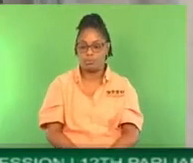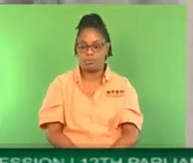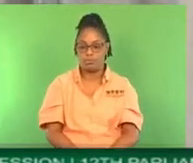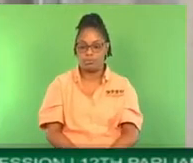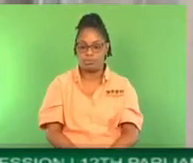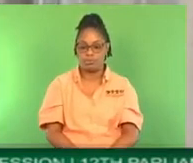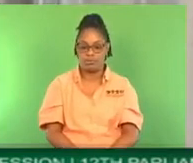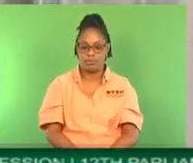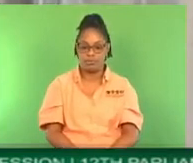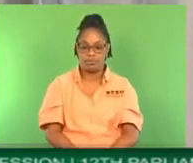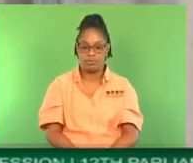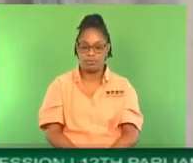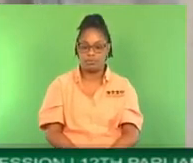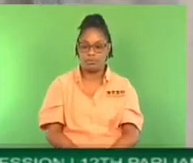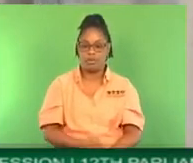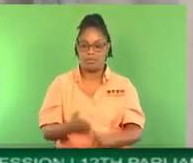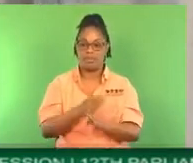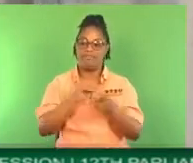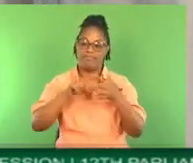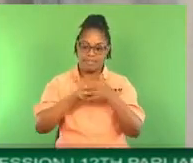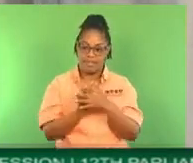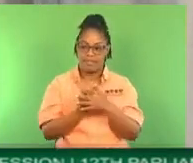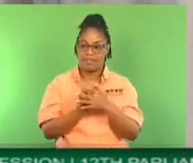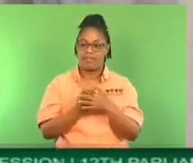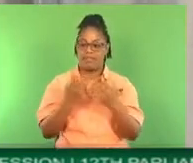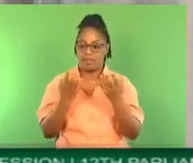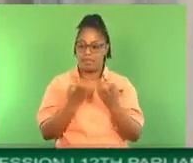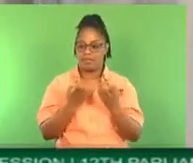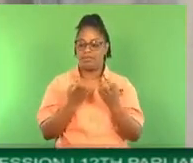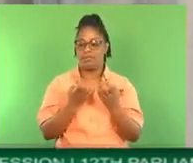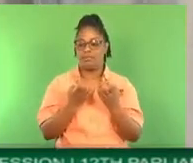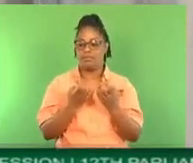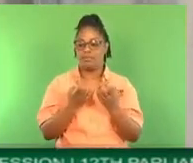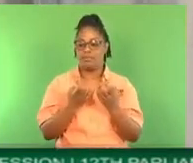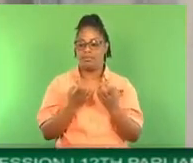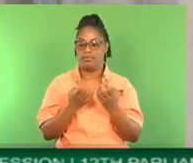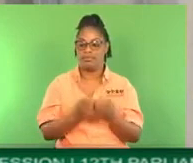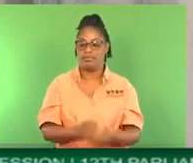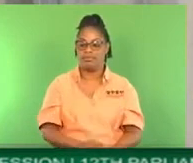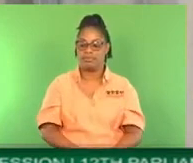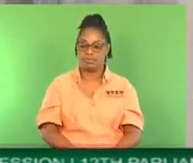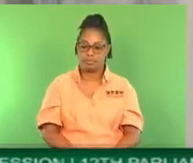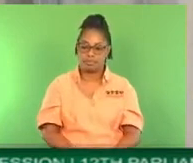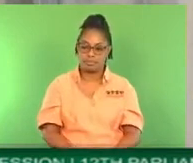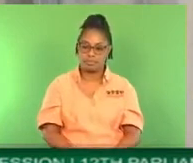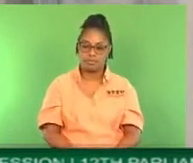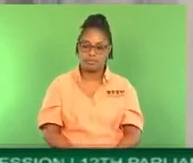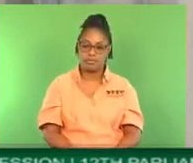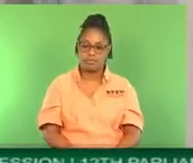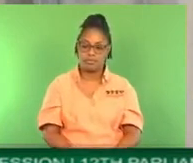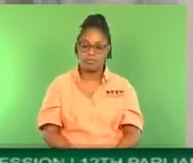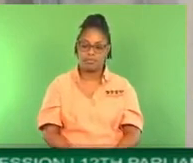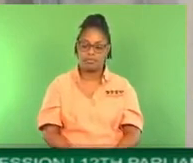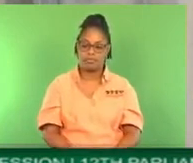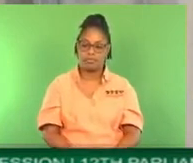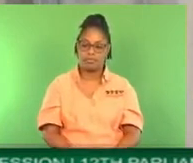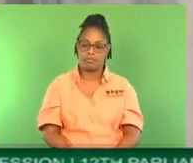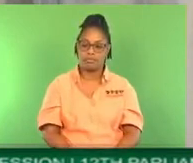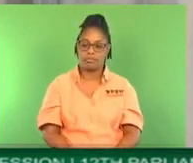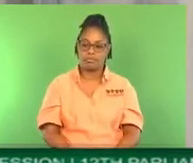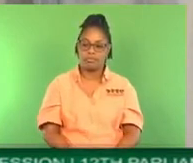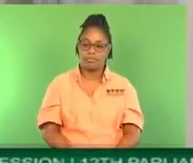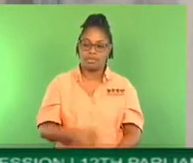So before I start, I just want to do some rebuttals from my colleague from Toco Sangre